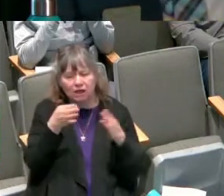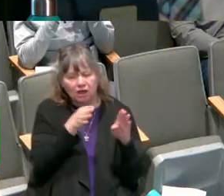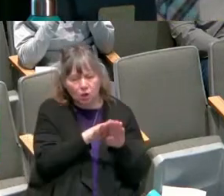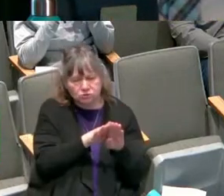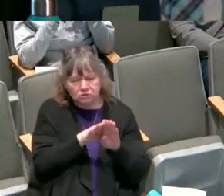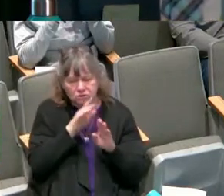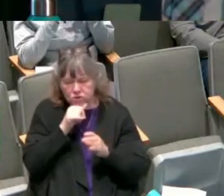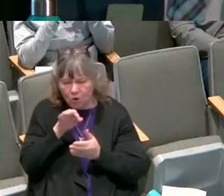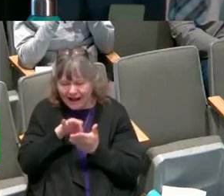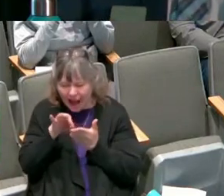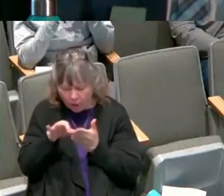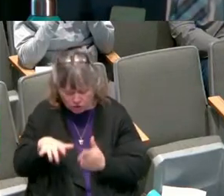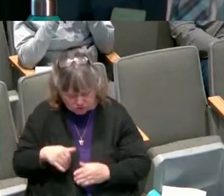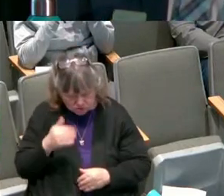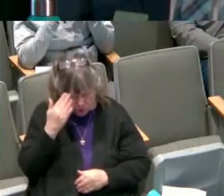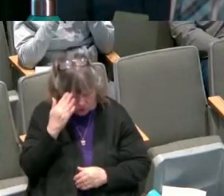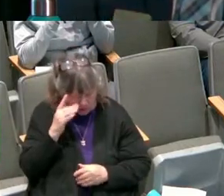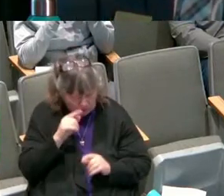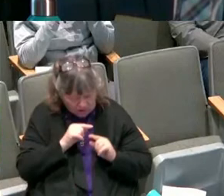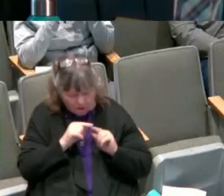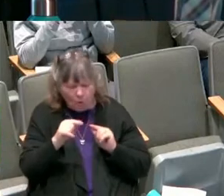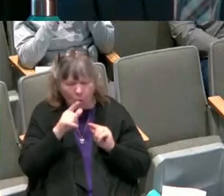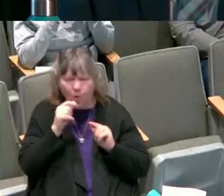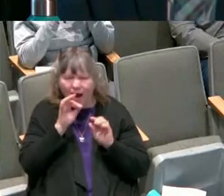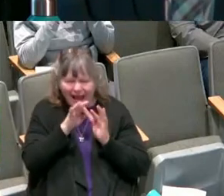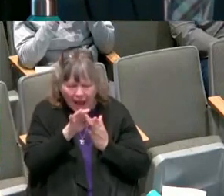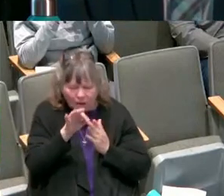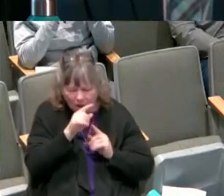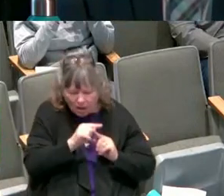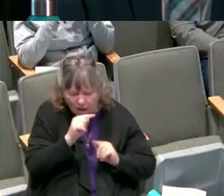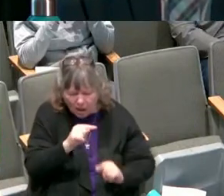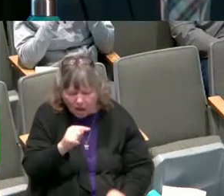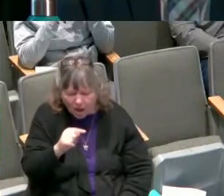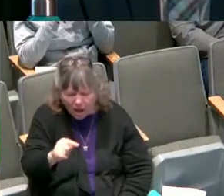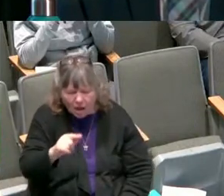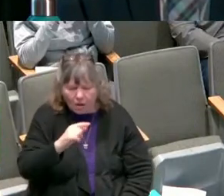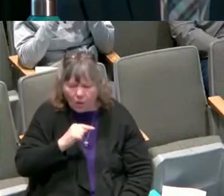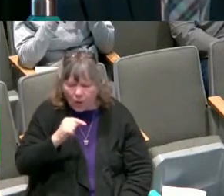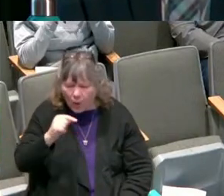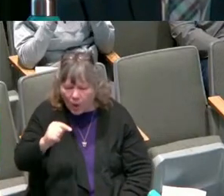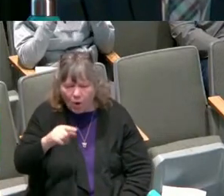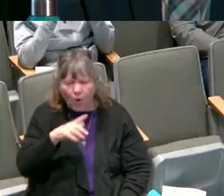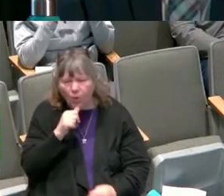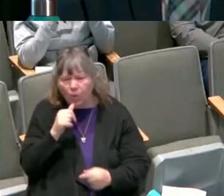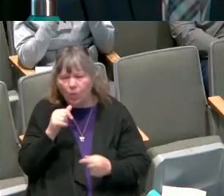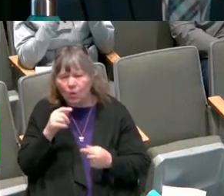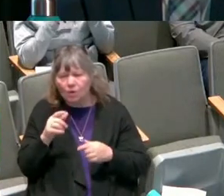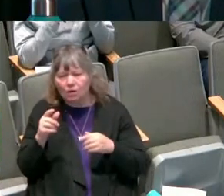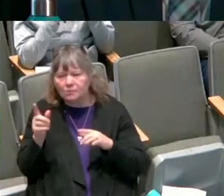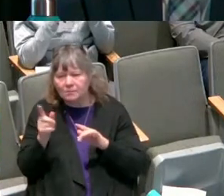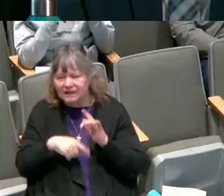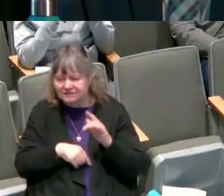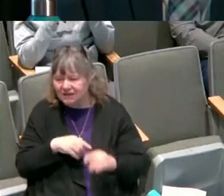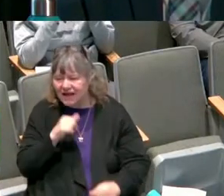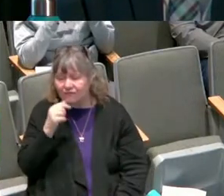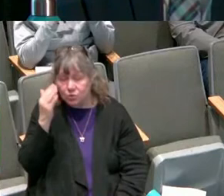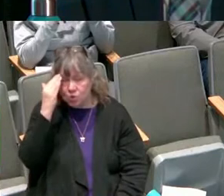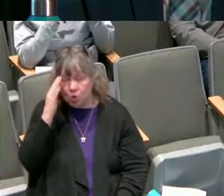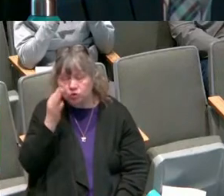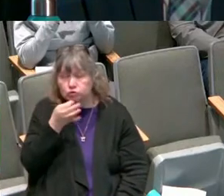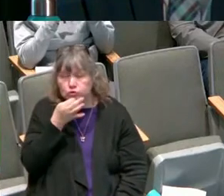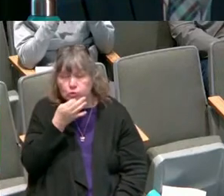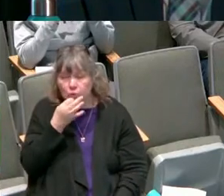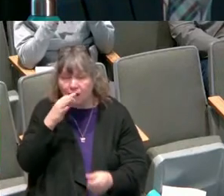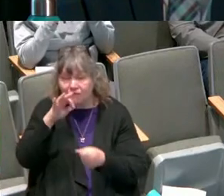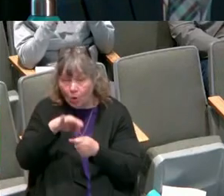counters just to keep track of who they've counted and who they've not counted so if you know there's about to be a vote